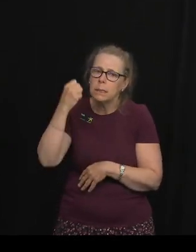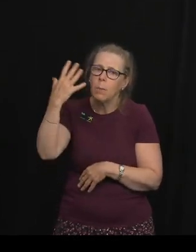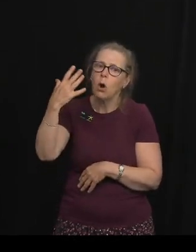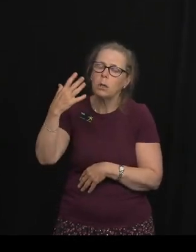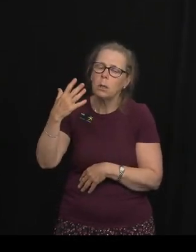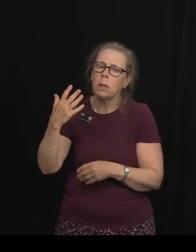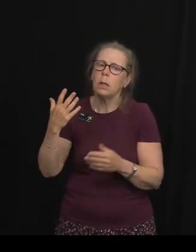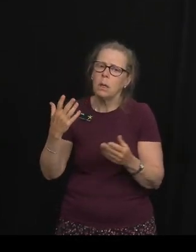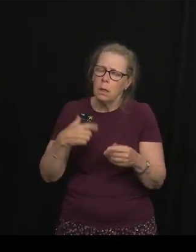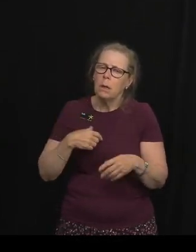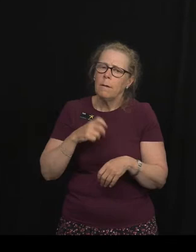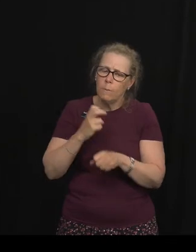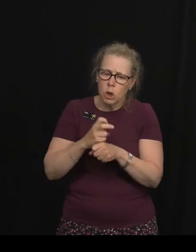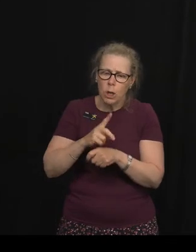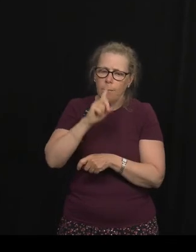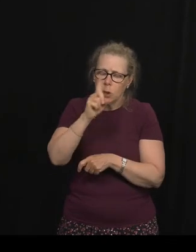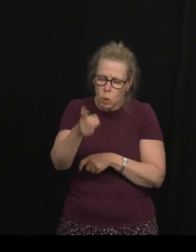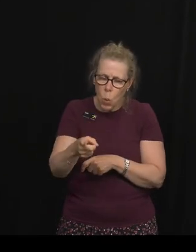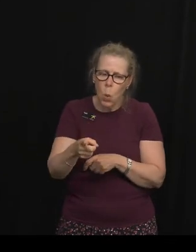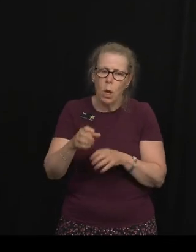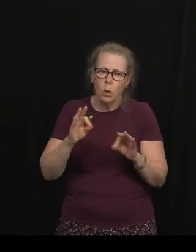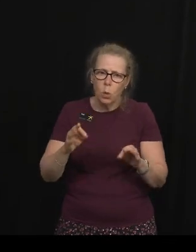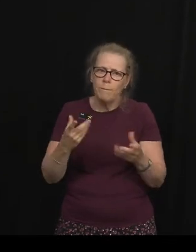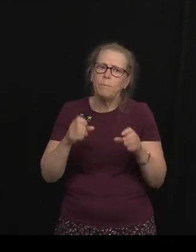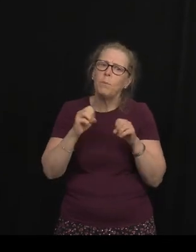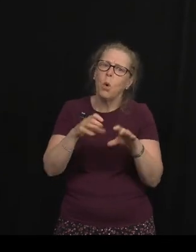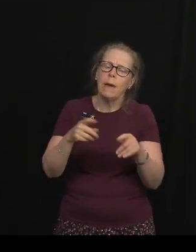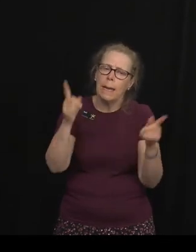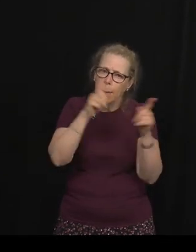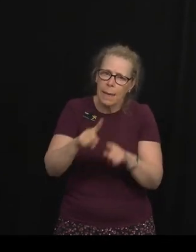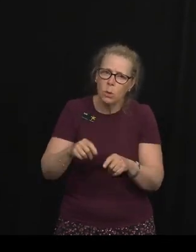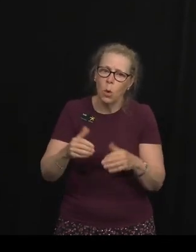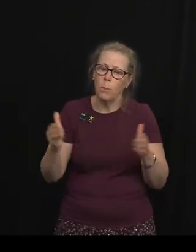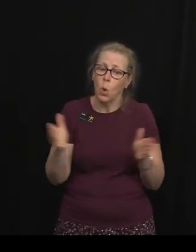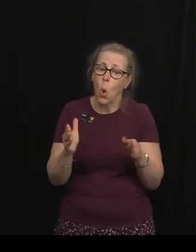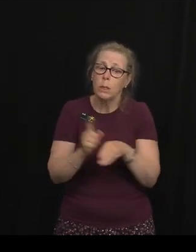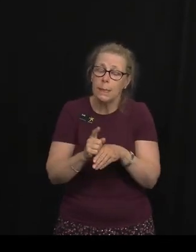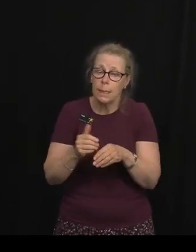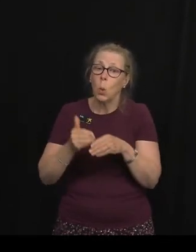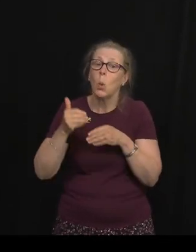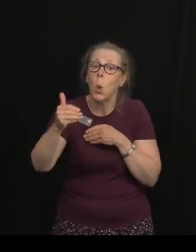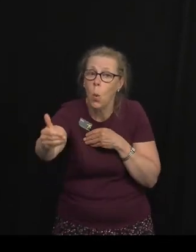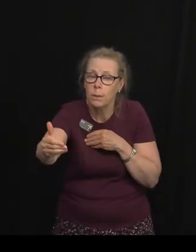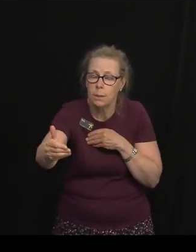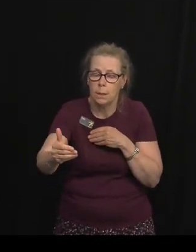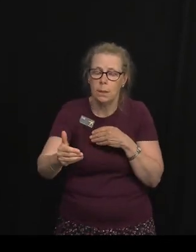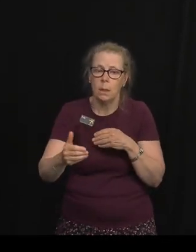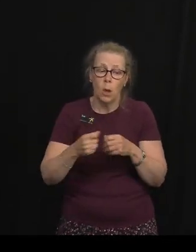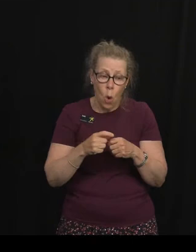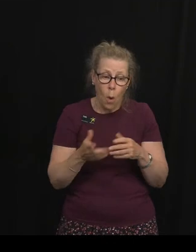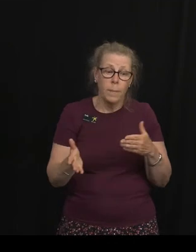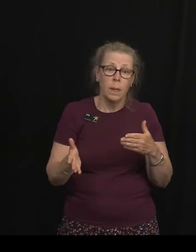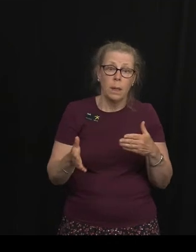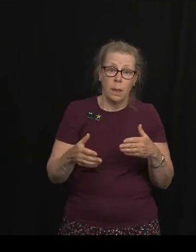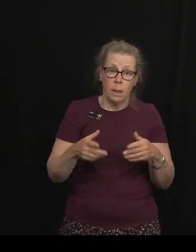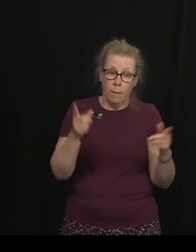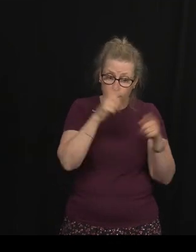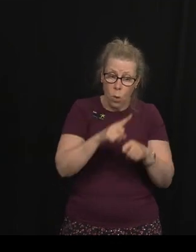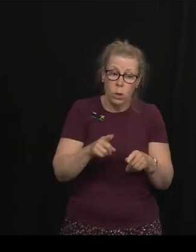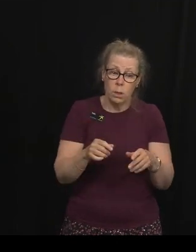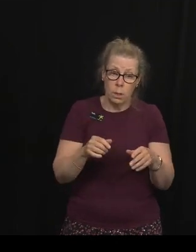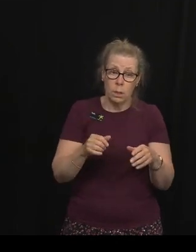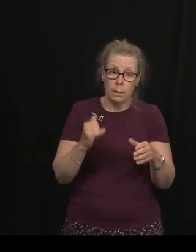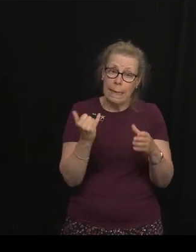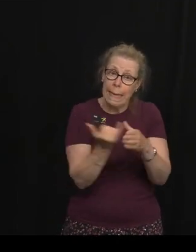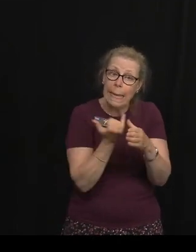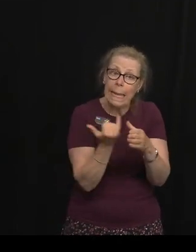people's health, both short-term and long-term. It's about risks. If you lock people in, yes, you will stop the outbreak,